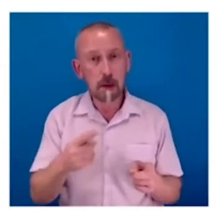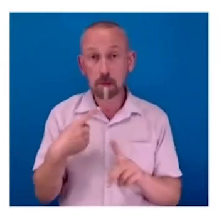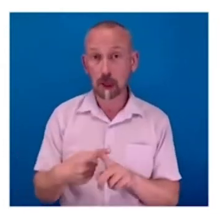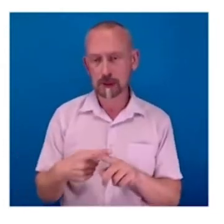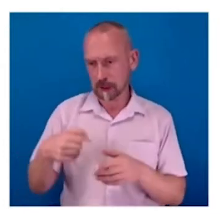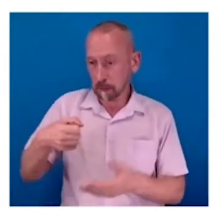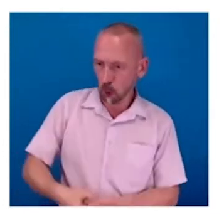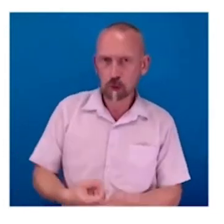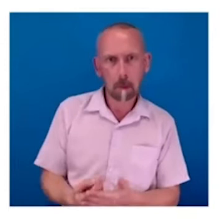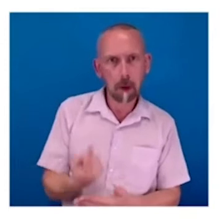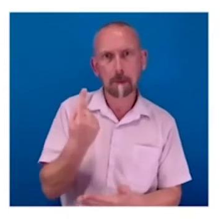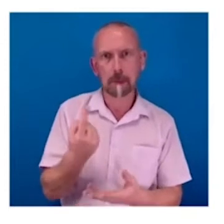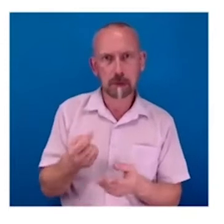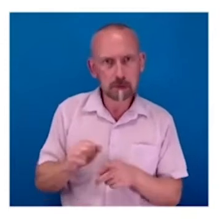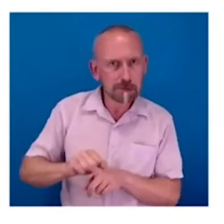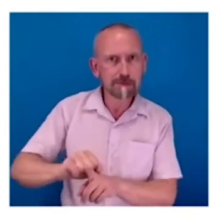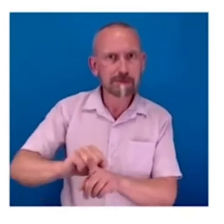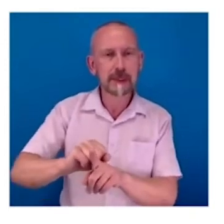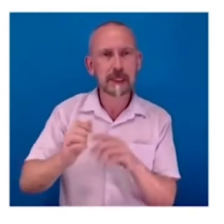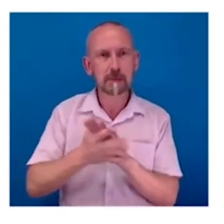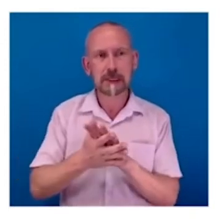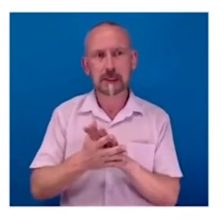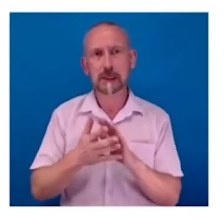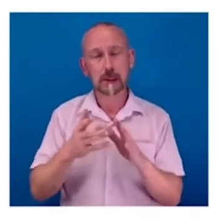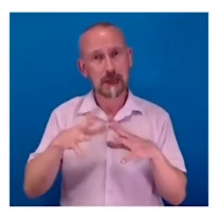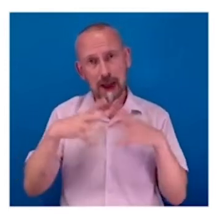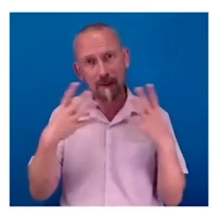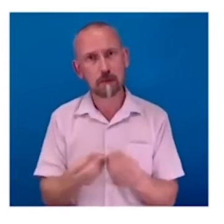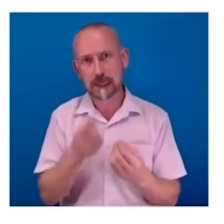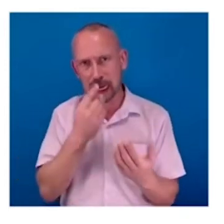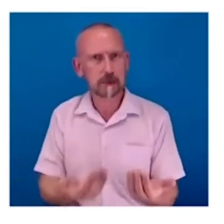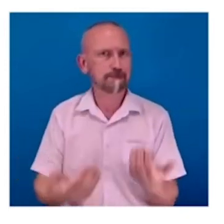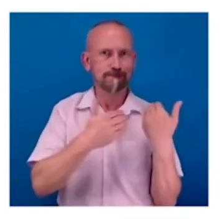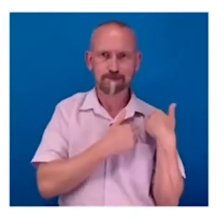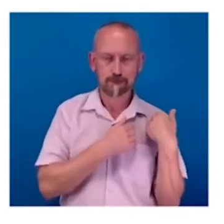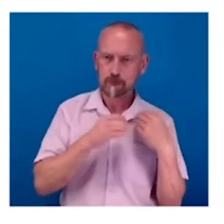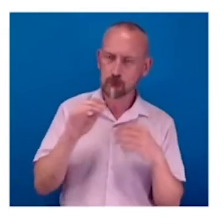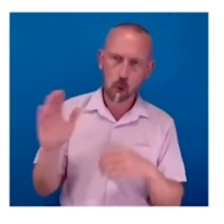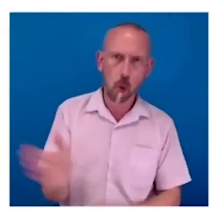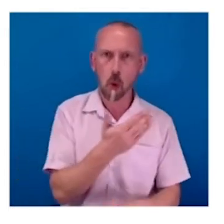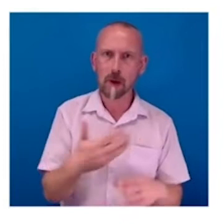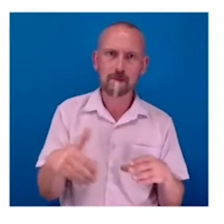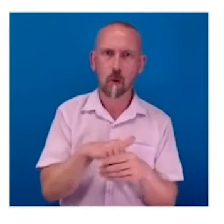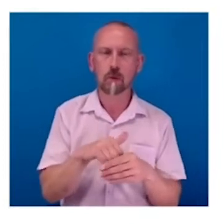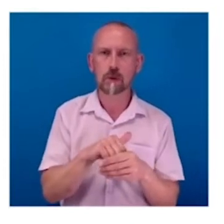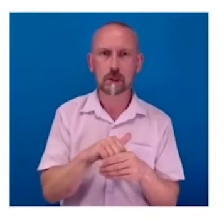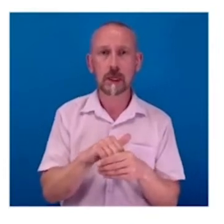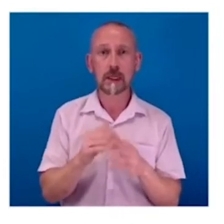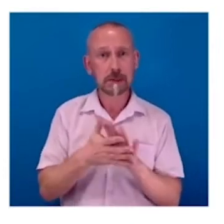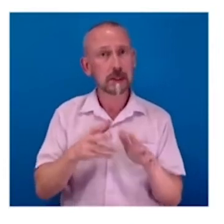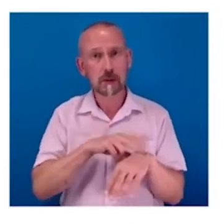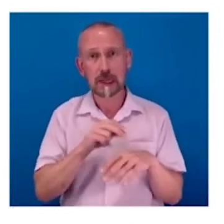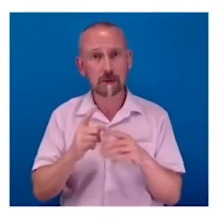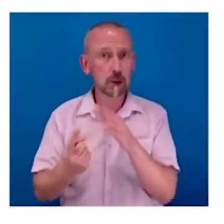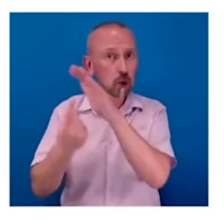by everybody so that it's part of their day job, because this is actually for everybody now, particularly in a mobile first world, which